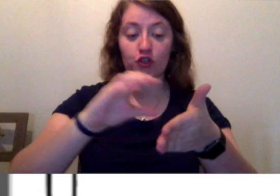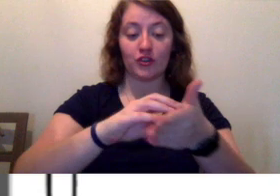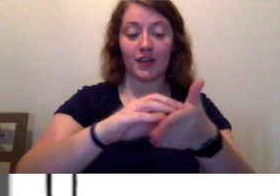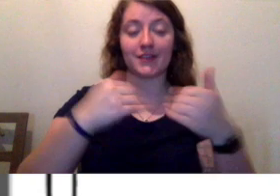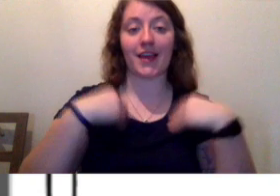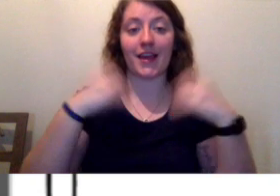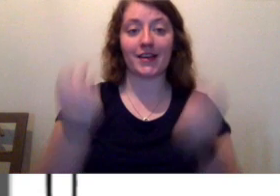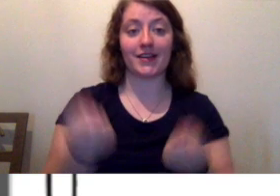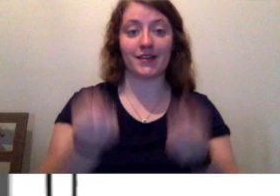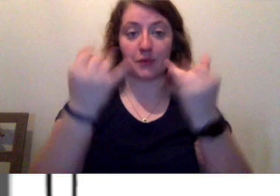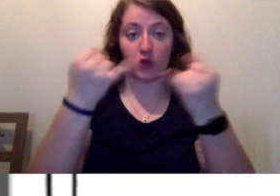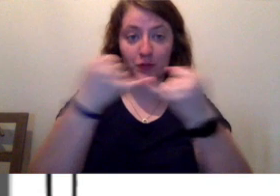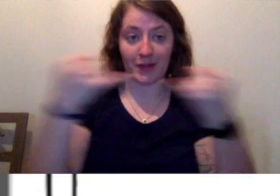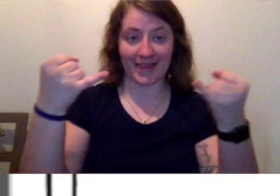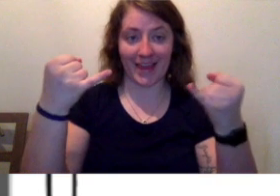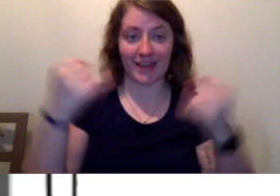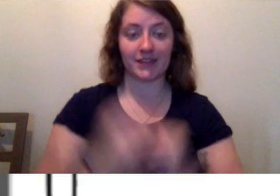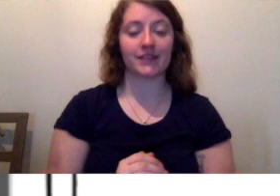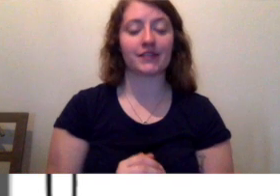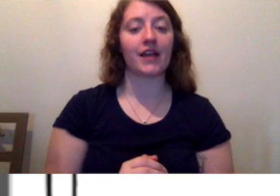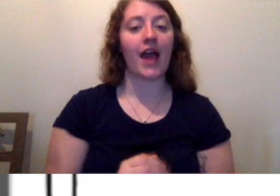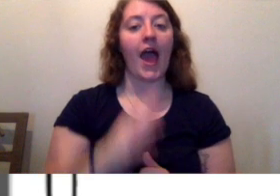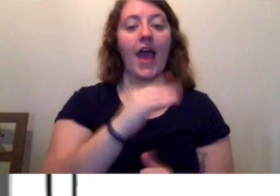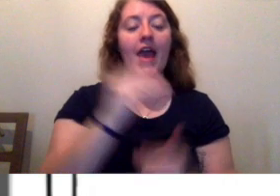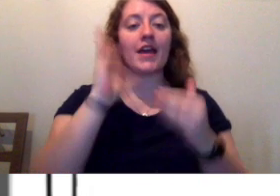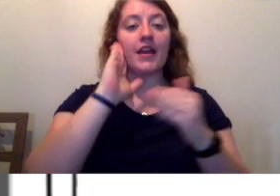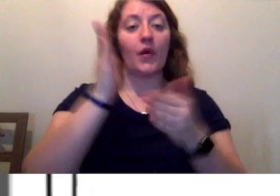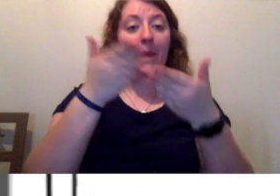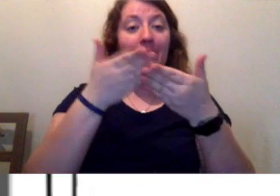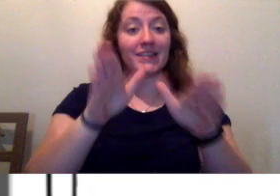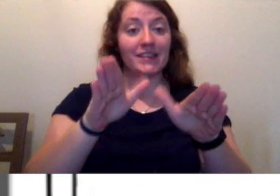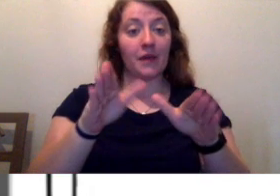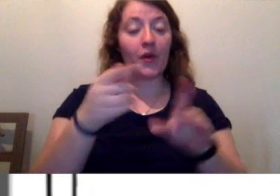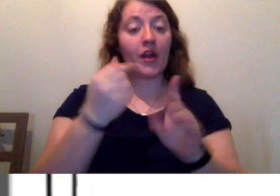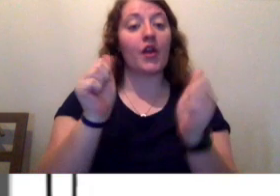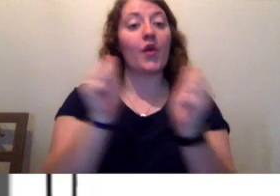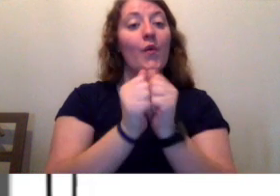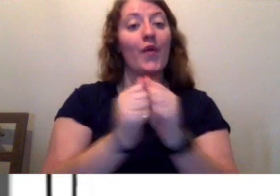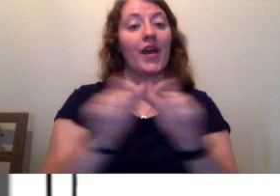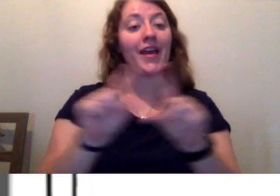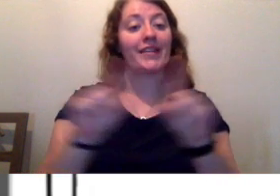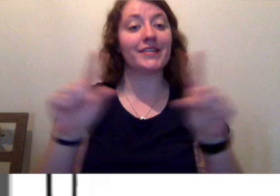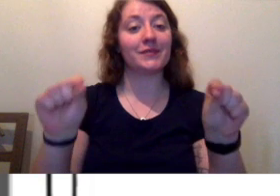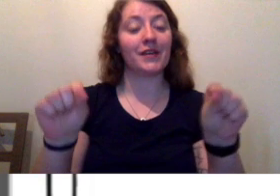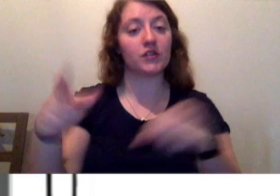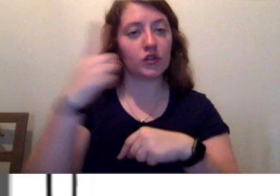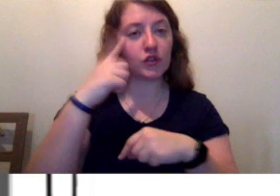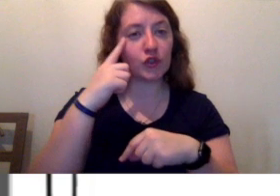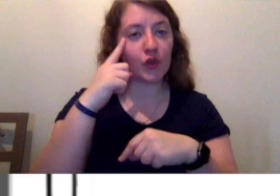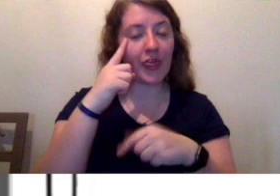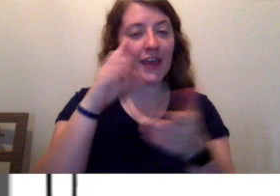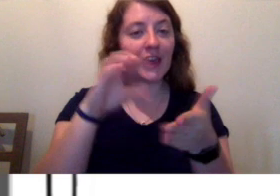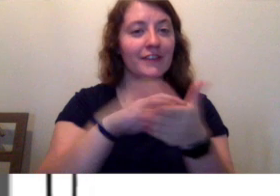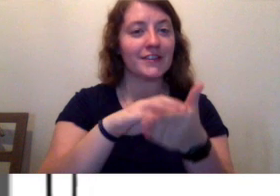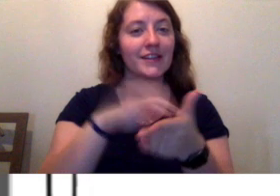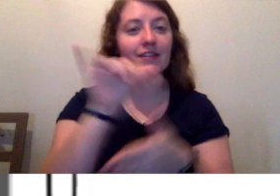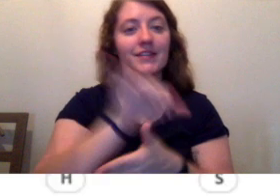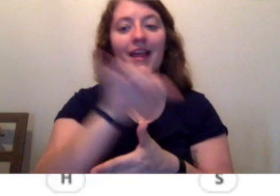multiple lines, and it is separated by a space. So just think of a stanza like a paragraph.